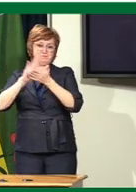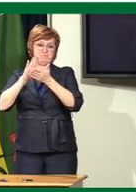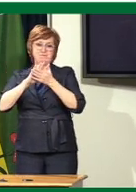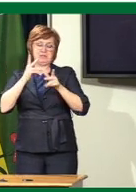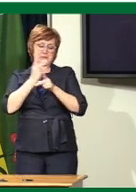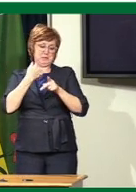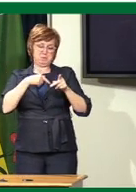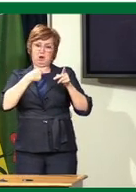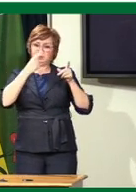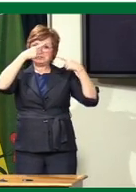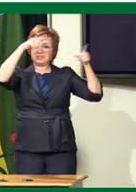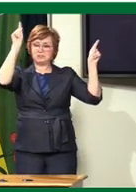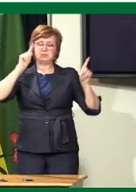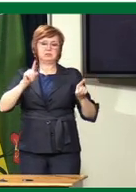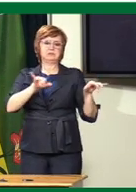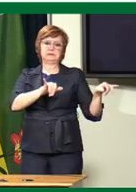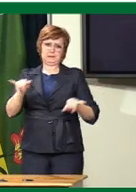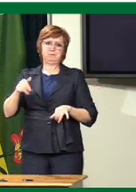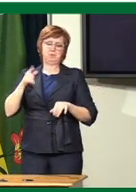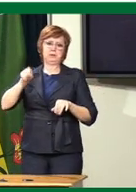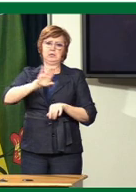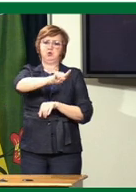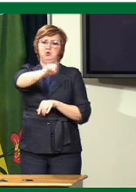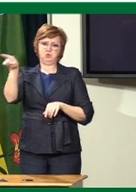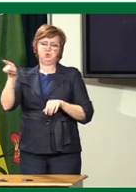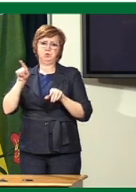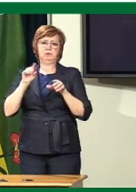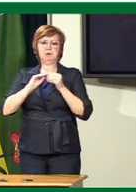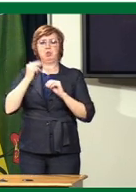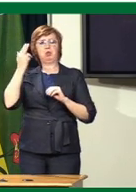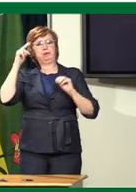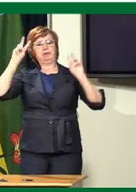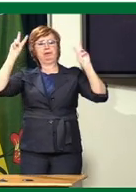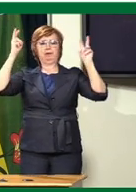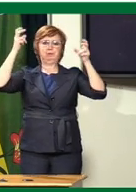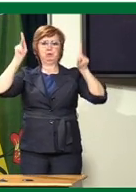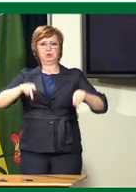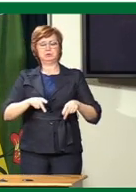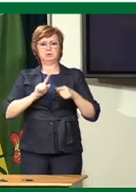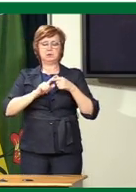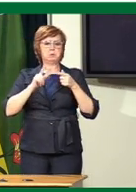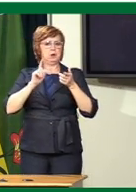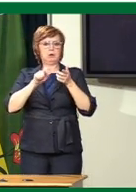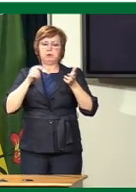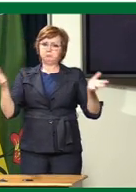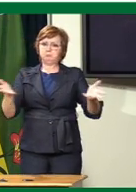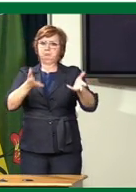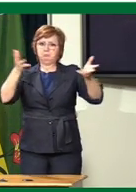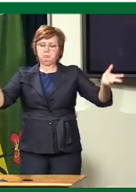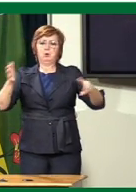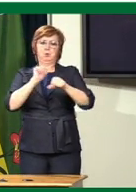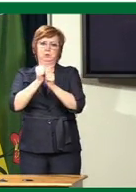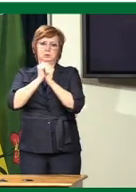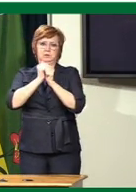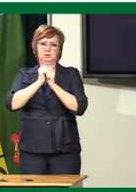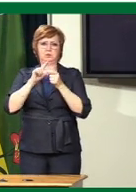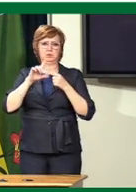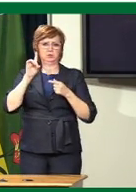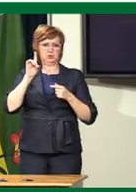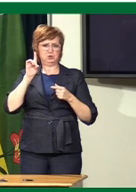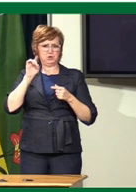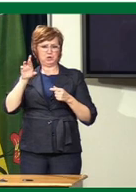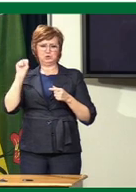people know that Dr. Shaw is part of our executive leadership team at the Saskatchewan Health Authority, but she also is a practicing critical care physician. I believe she just came off